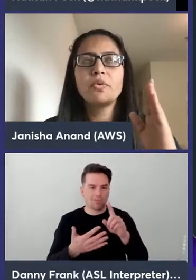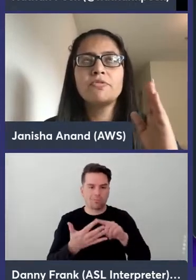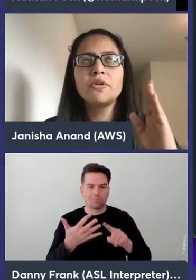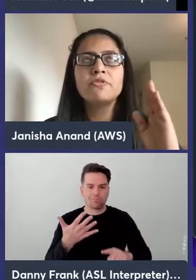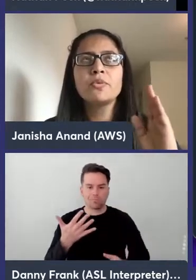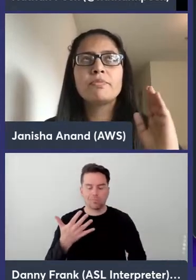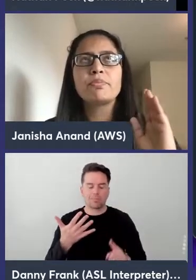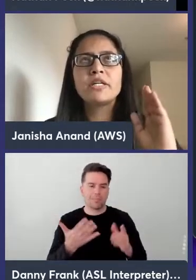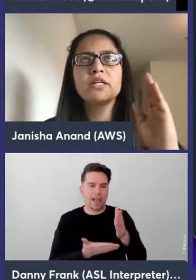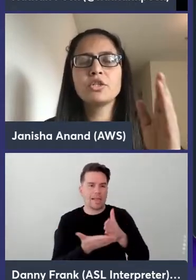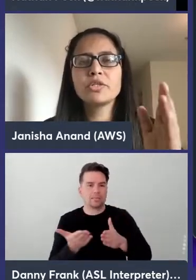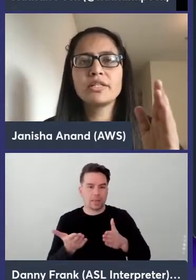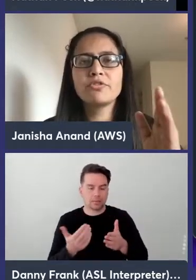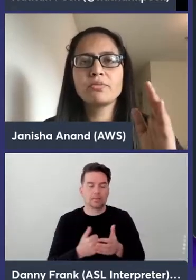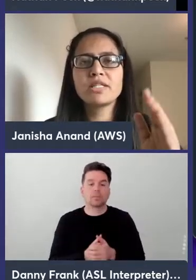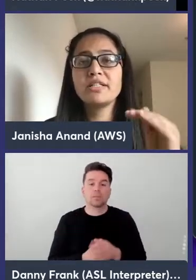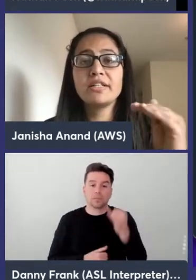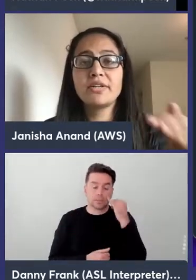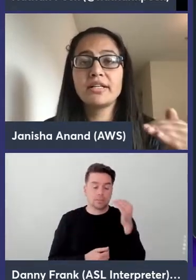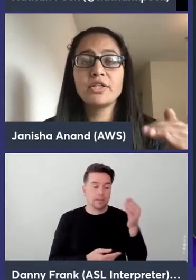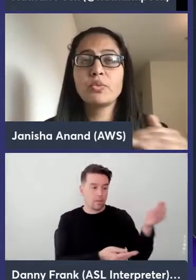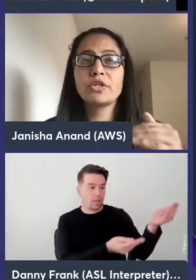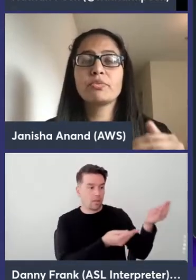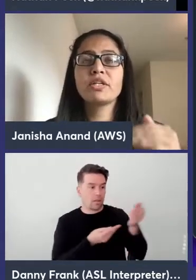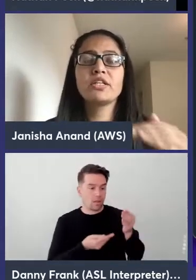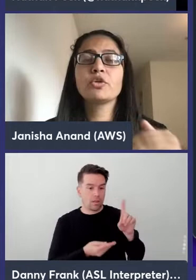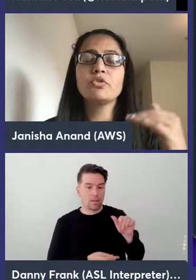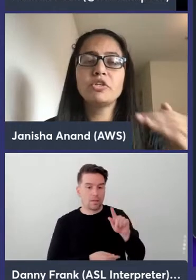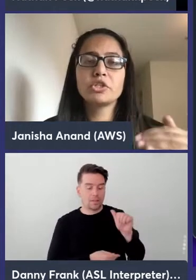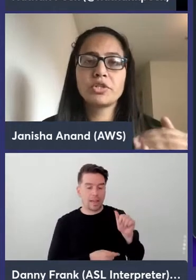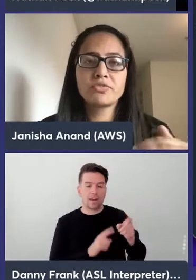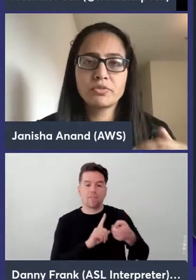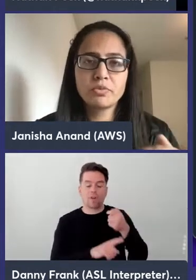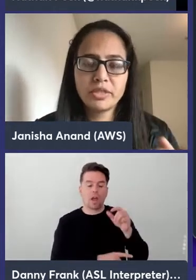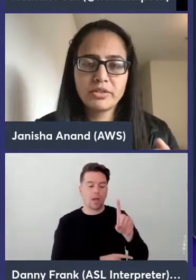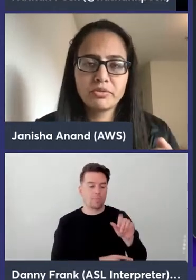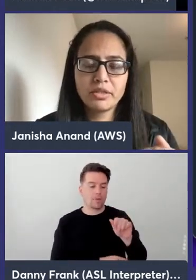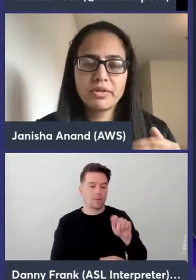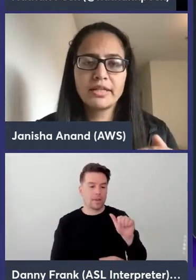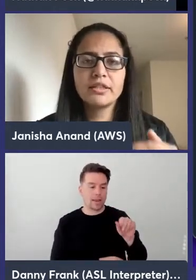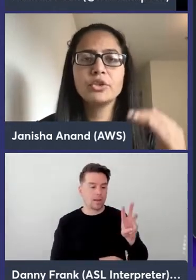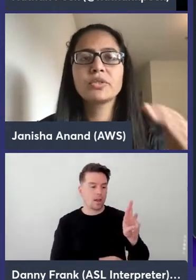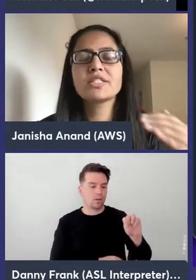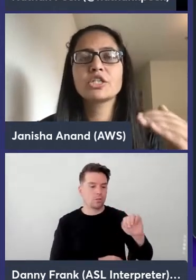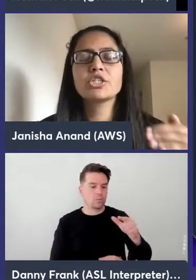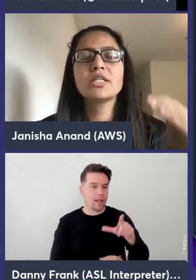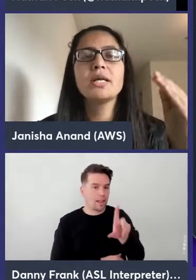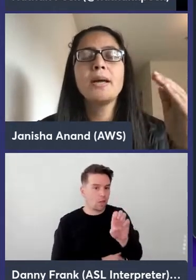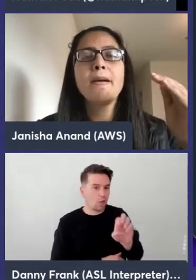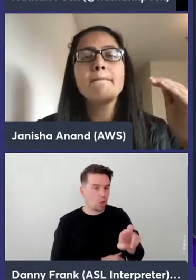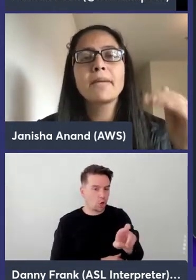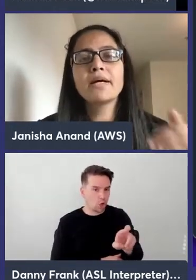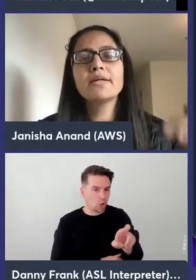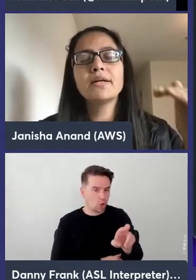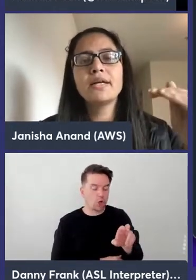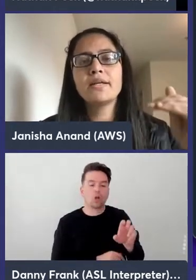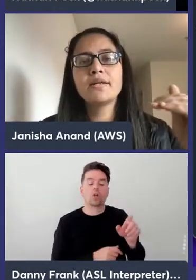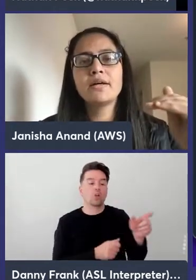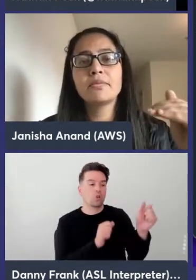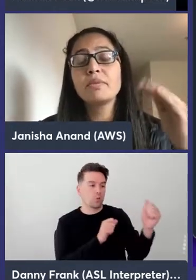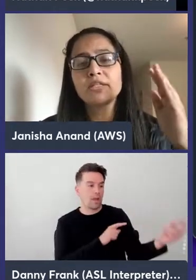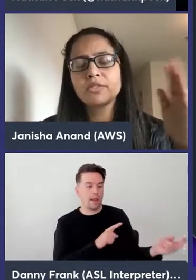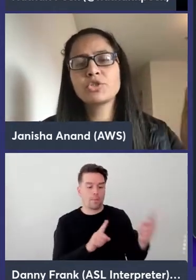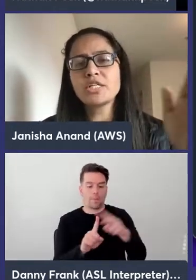From if you were bringing in your data from, say, Data Wrangler, and you wanted to bring in your own feature transforms from Data Wrangler, you could essentially plug